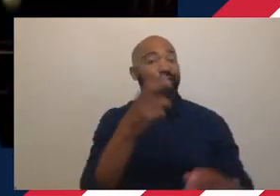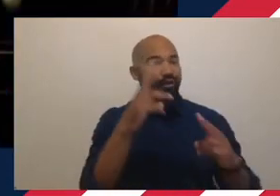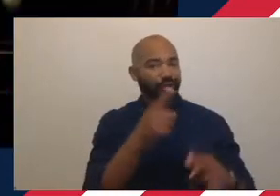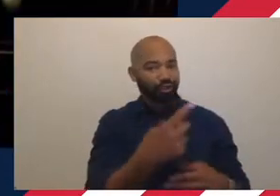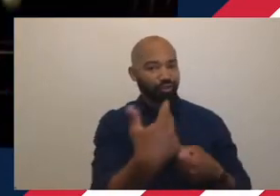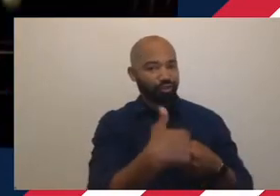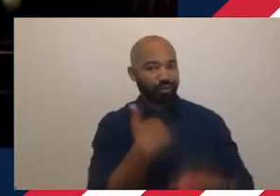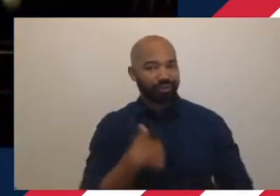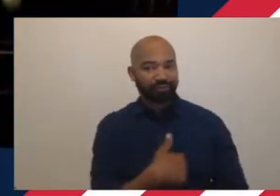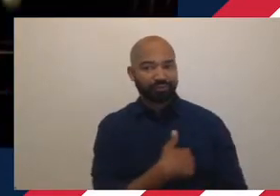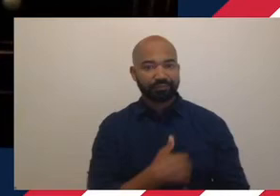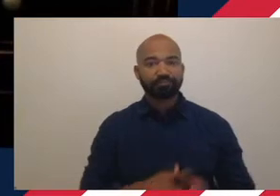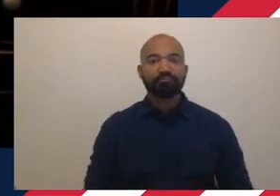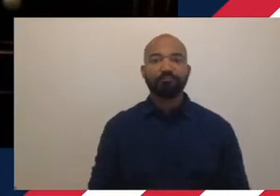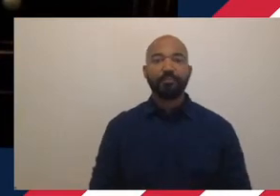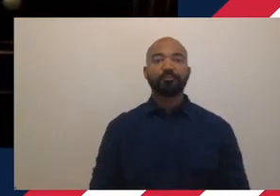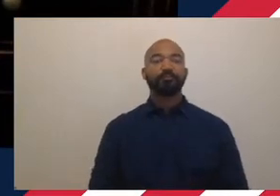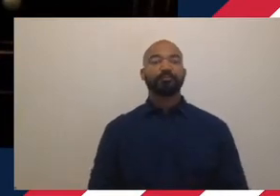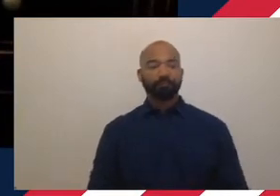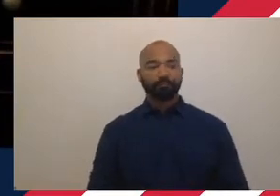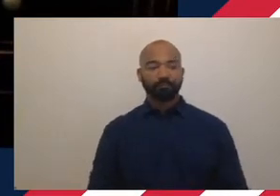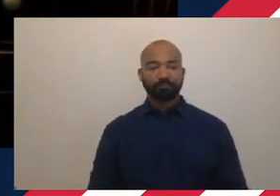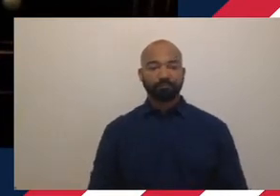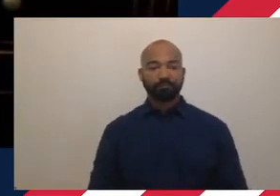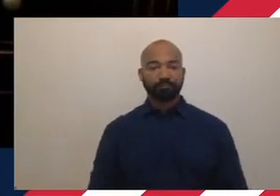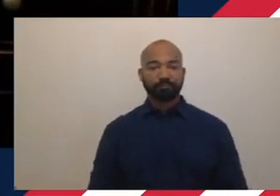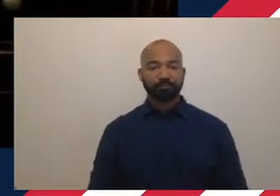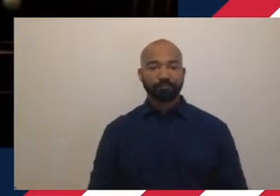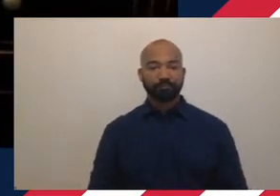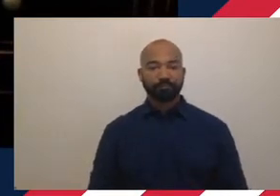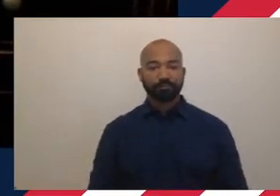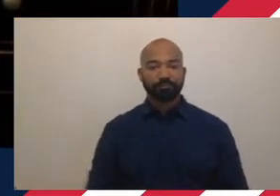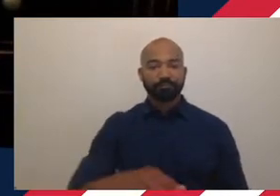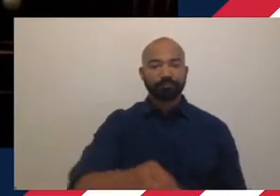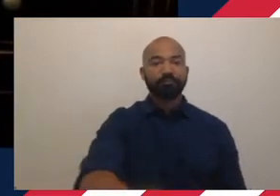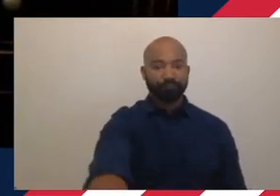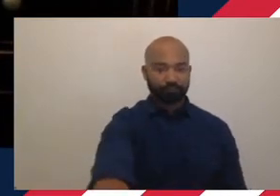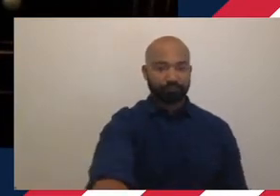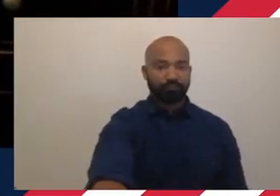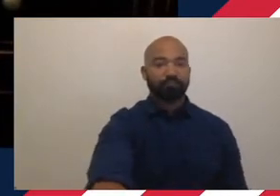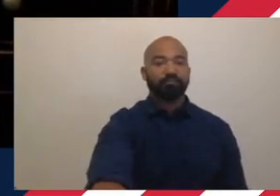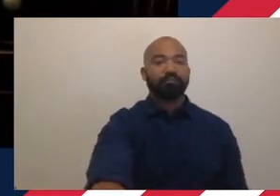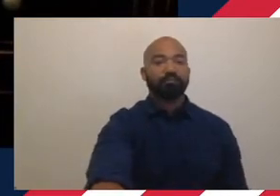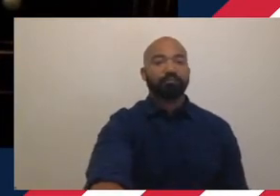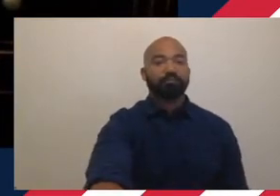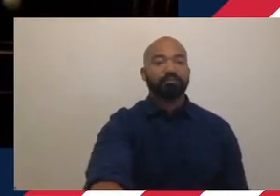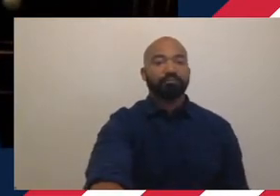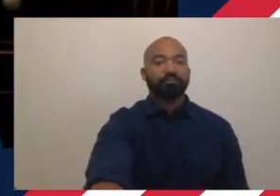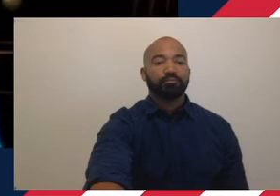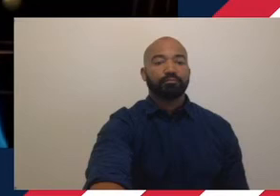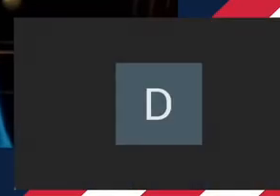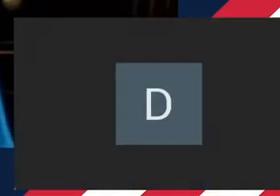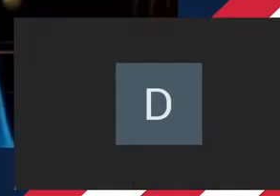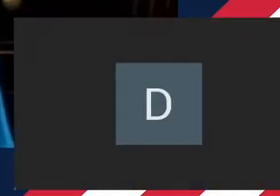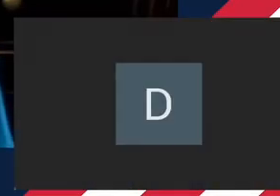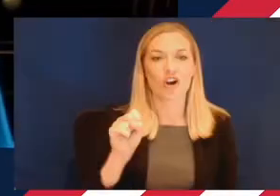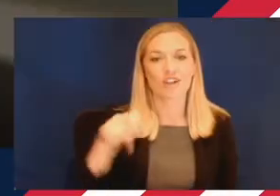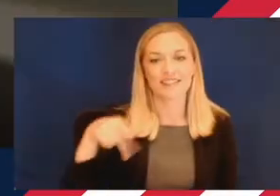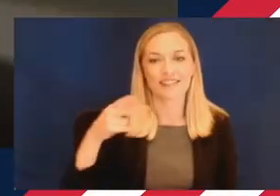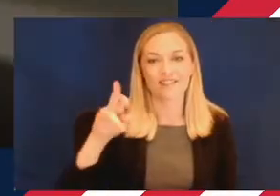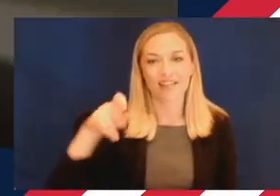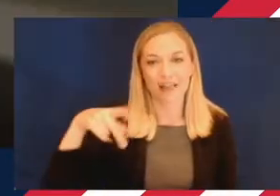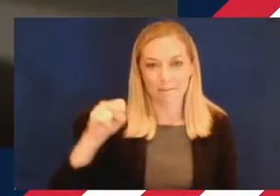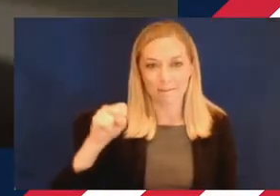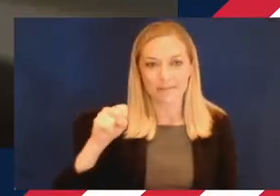Joining us next is Charles Phillips. He serves as the co-chair of the Black Economic Alliance.